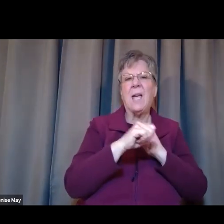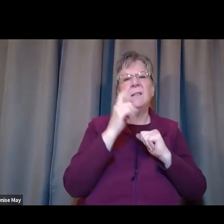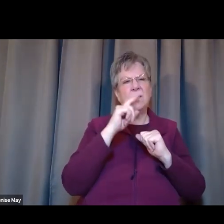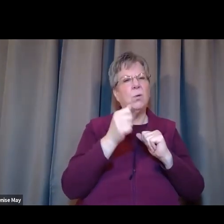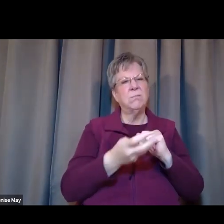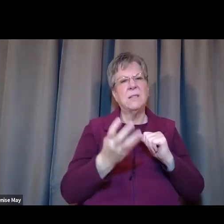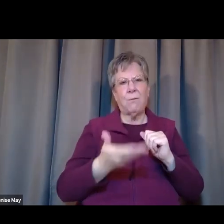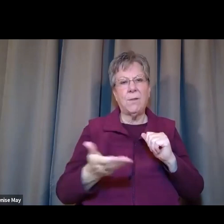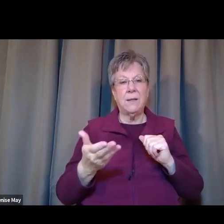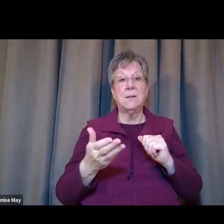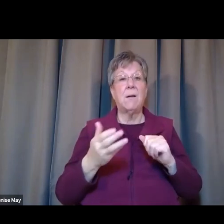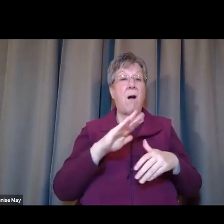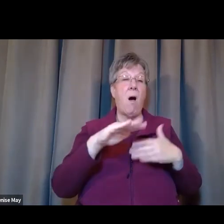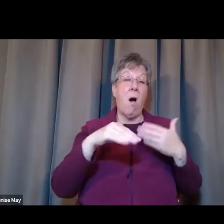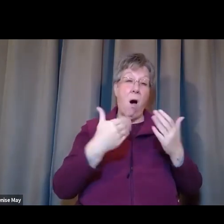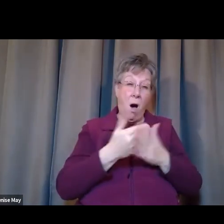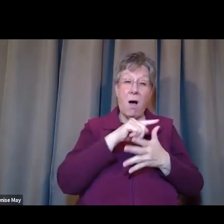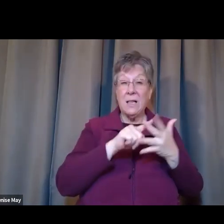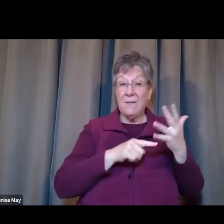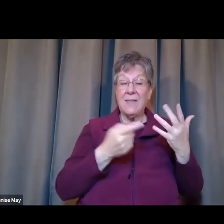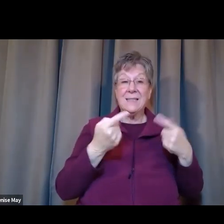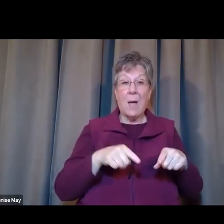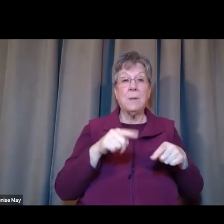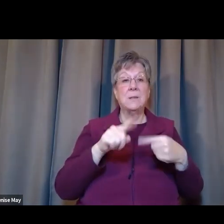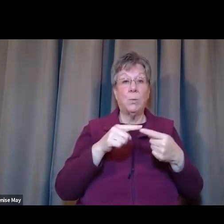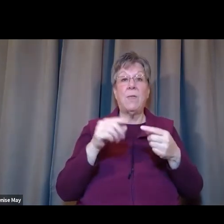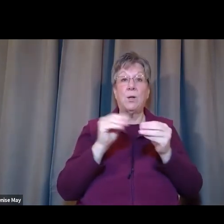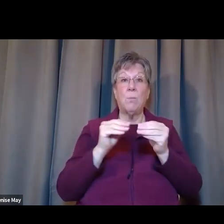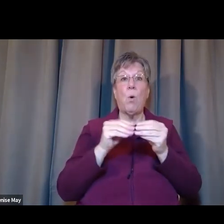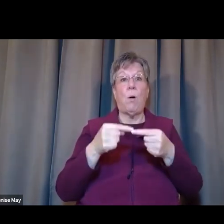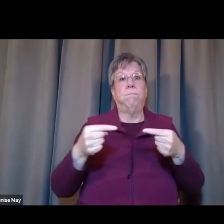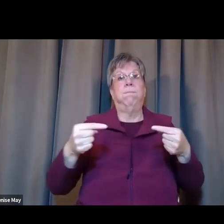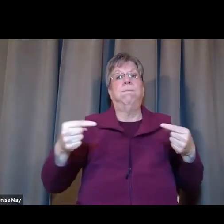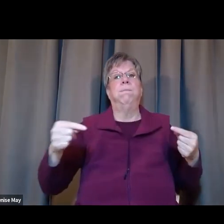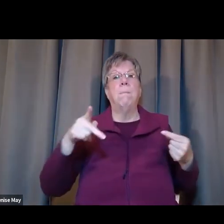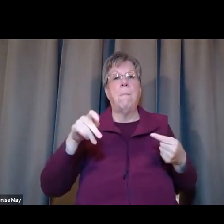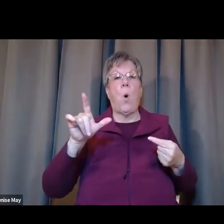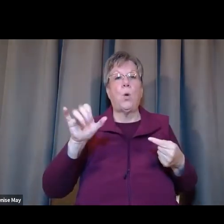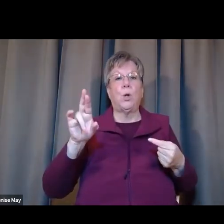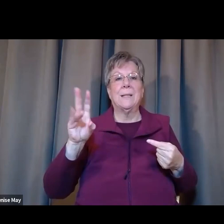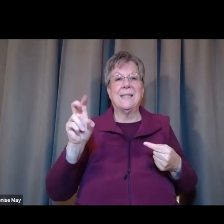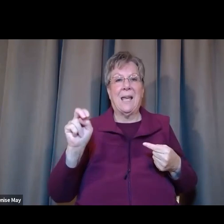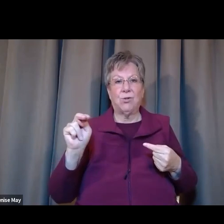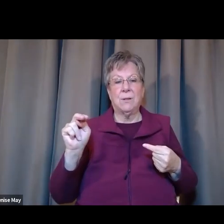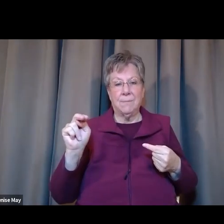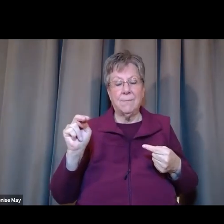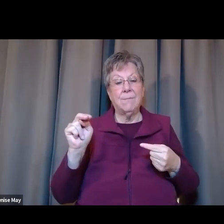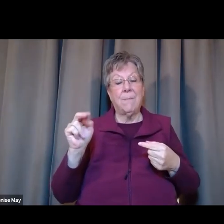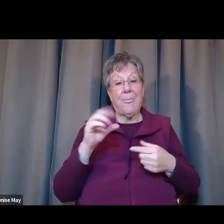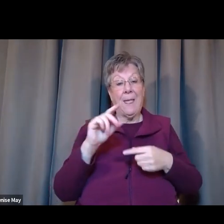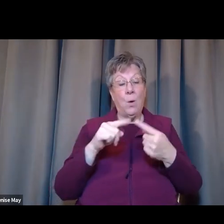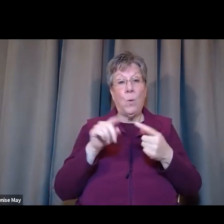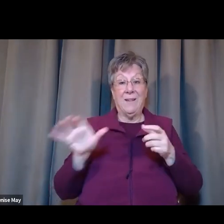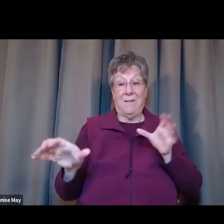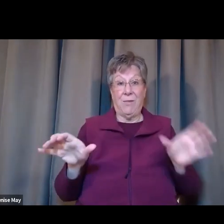of this occurs at a time when political polarization has increased enormously. And maybe equally important, when the political